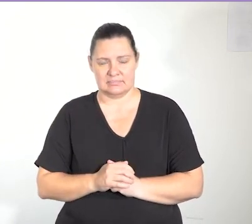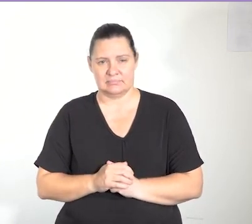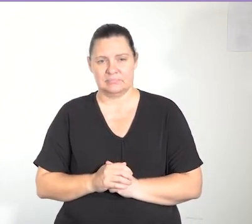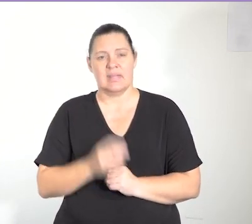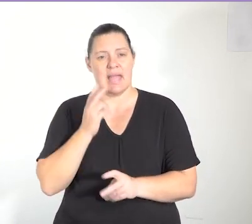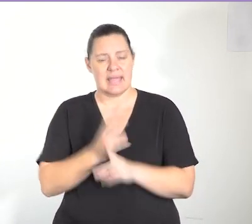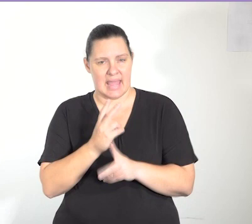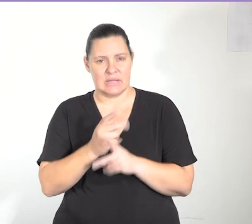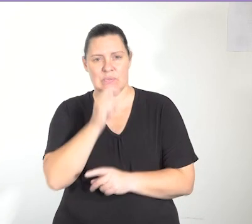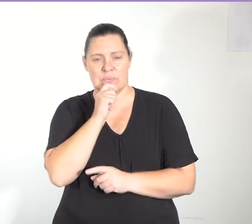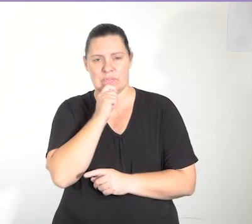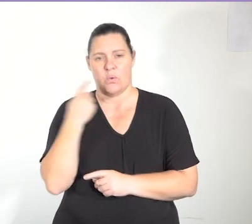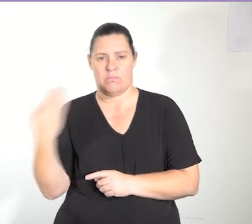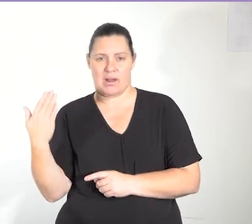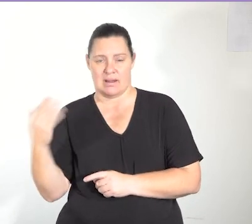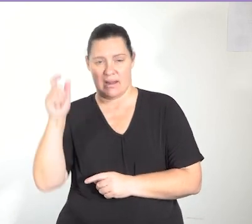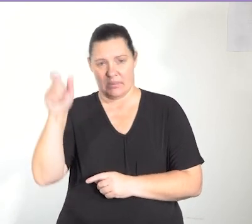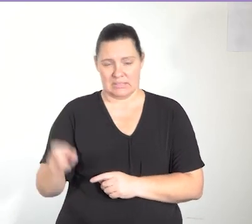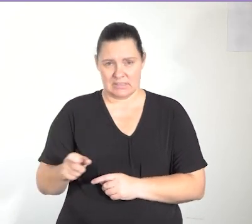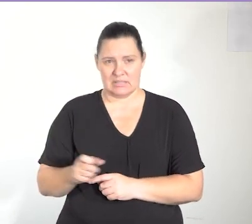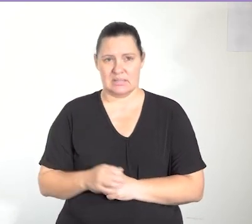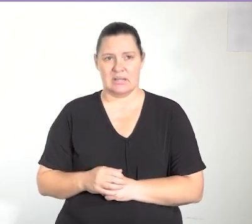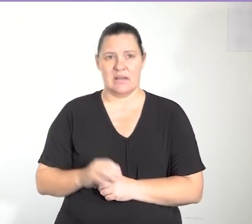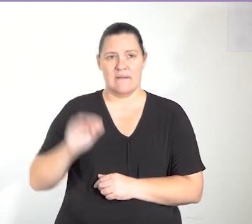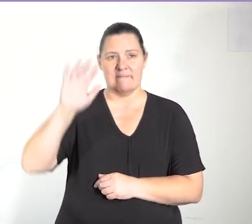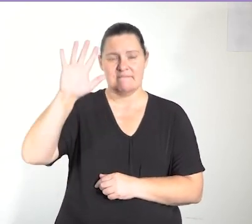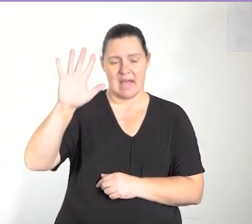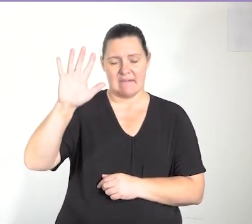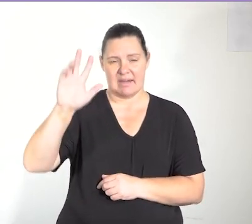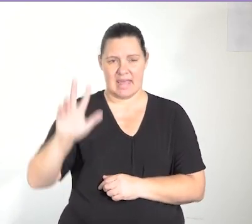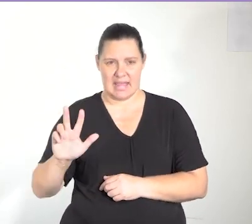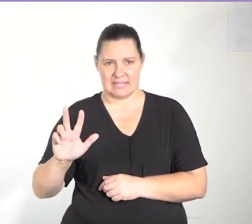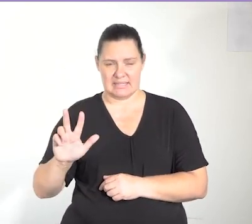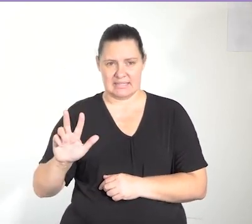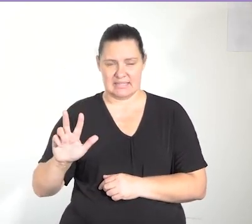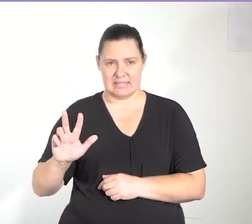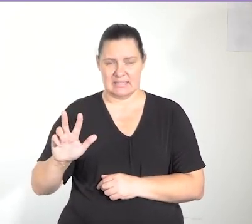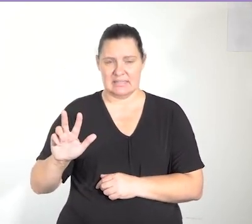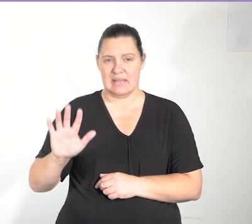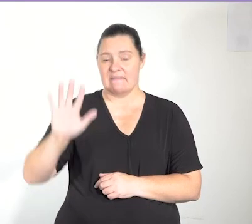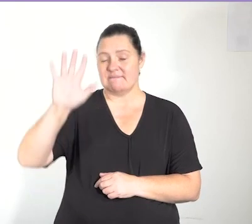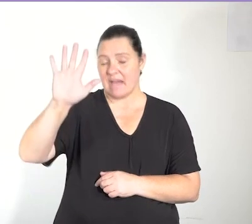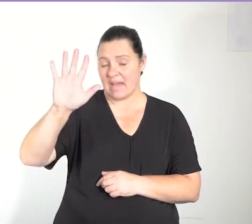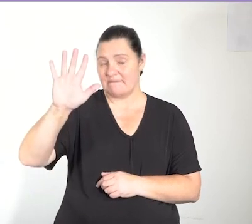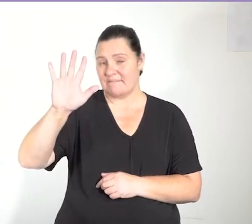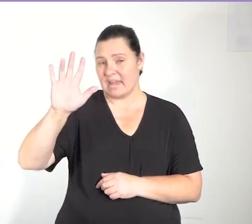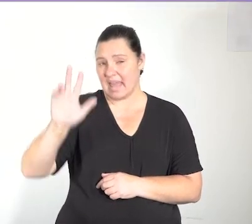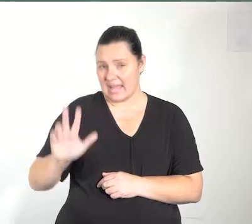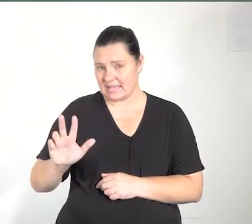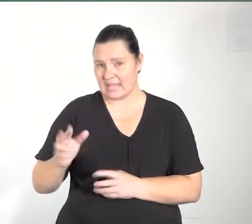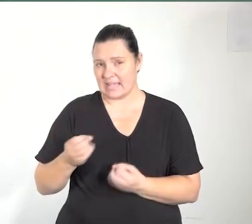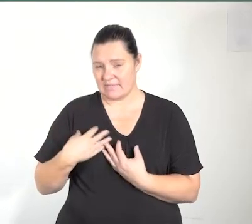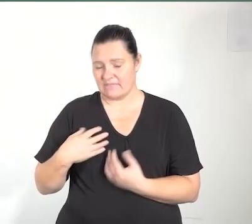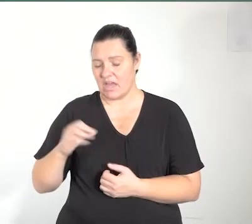815,138. So again, we are going to start with the ones. I have 5 ones and 8 ones. So 5 ones and 8 ones